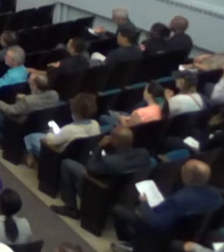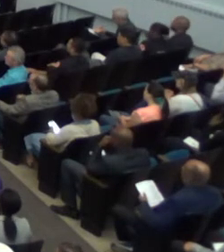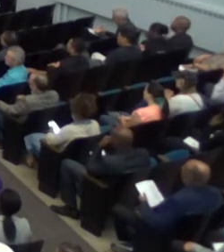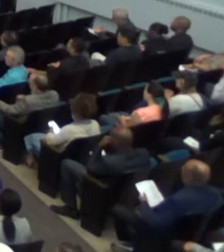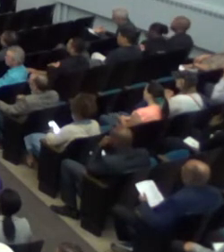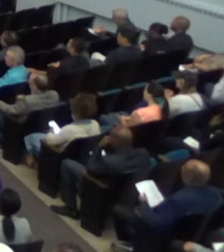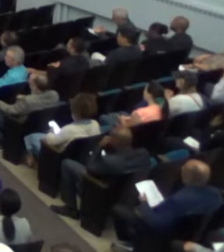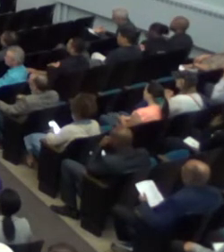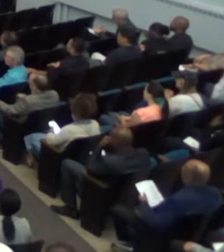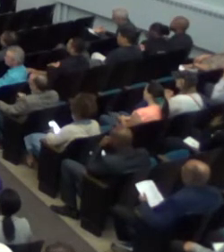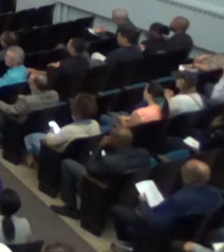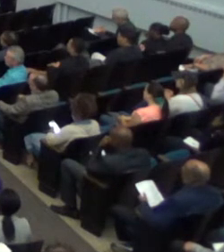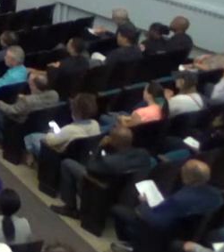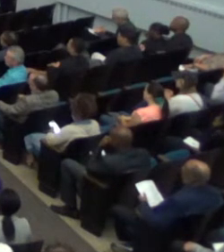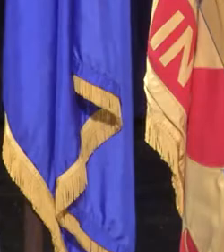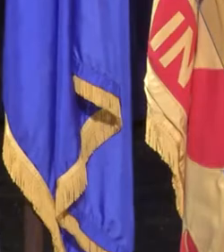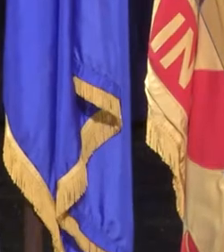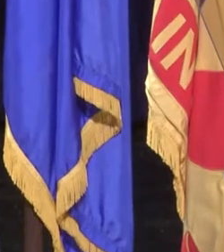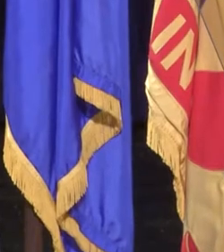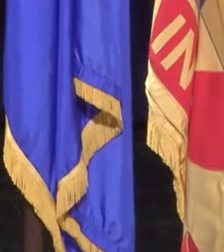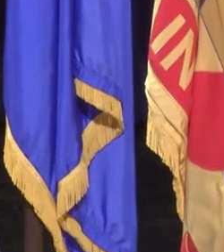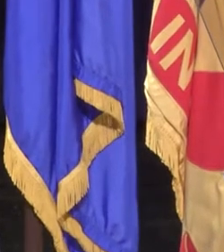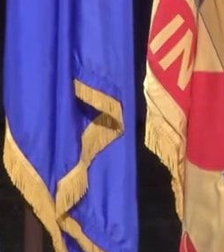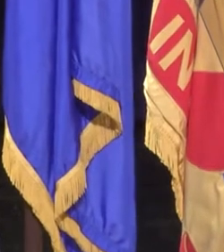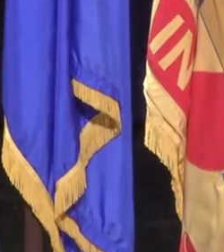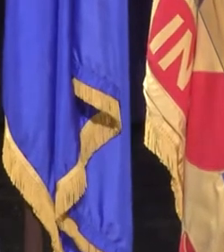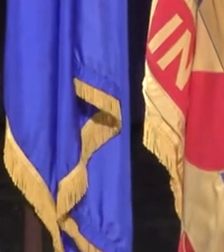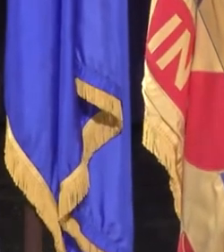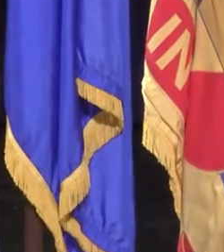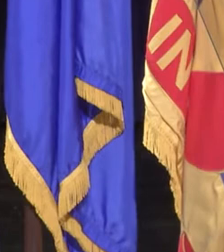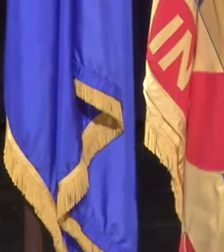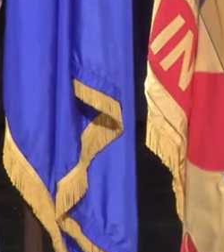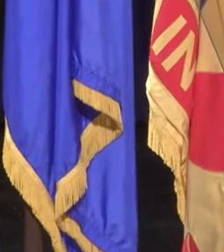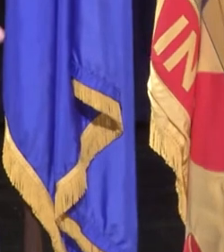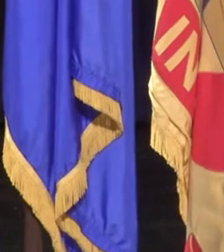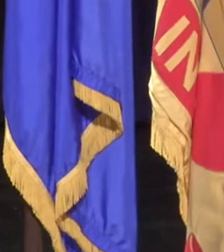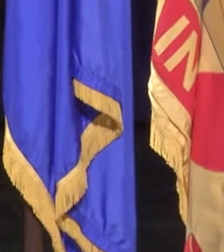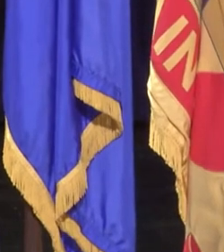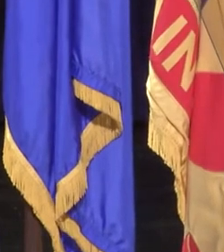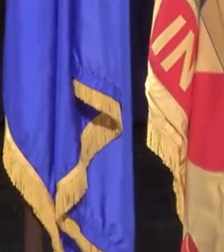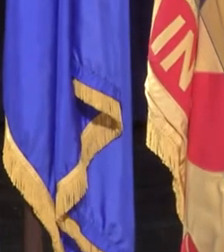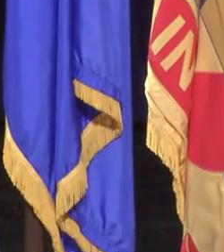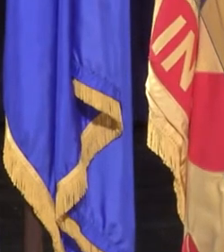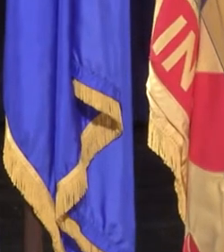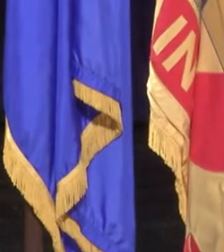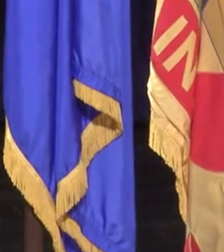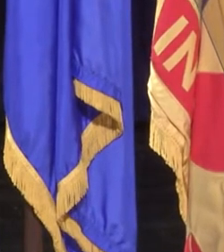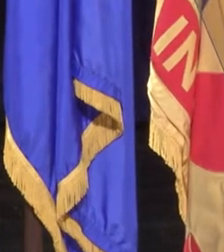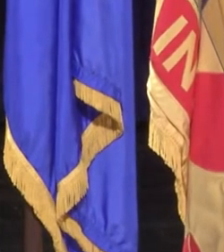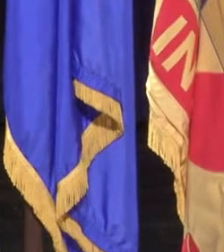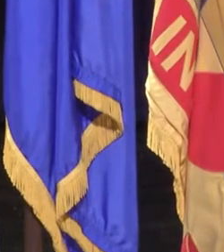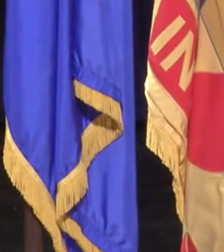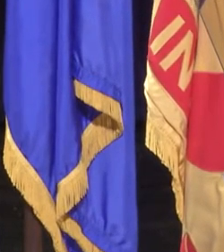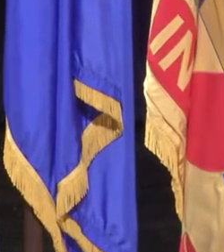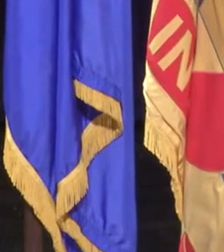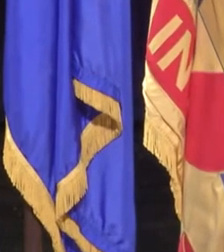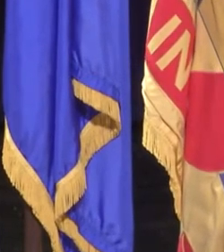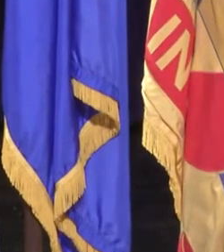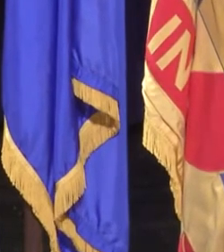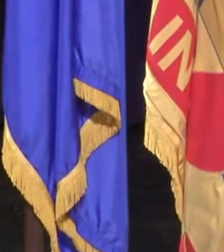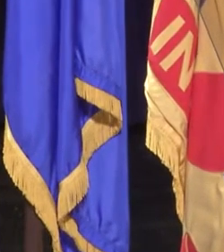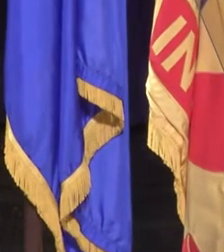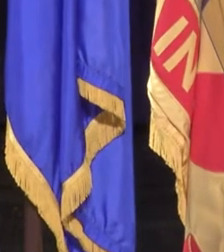thank you so much good morning everybody if you are able please rise for the presentation of colors by the Johnson